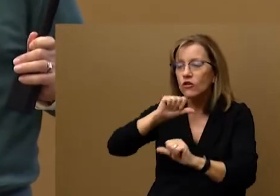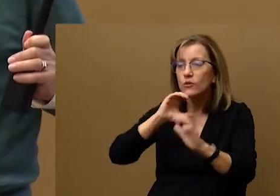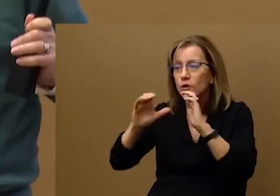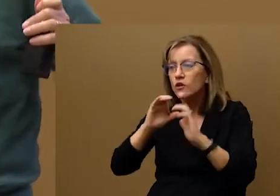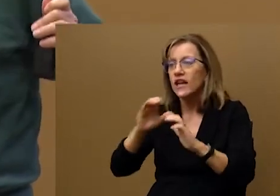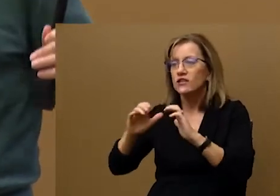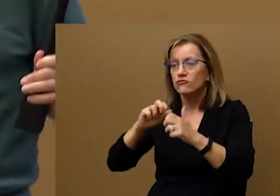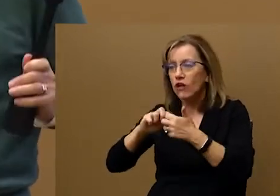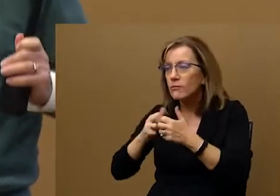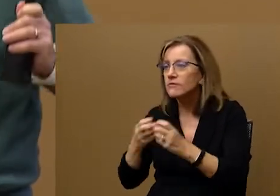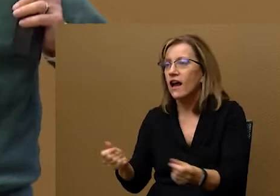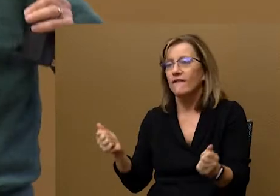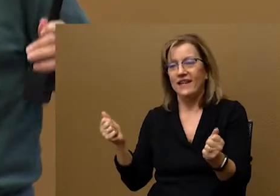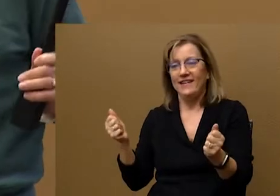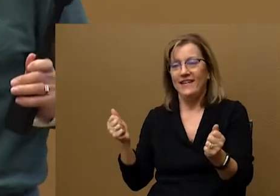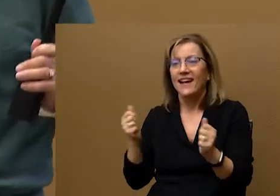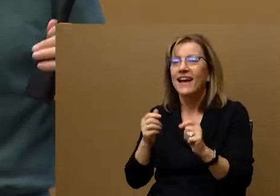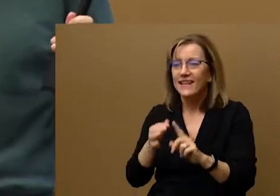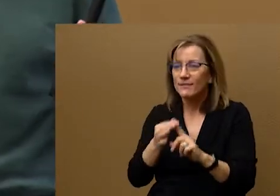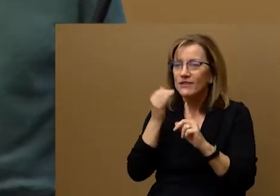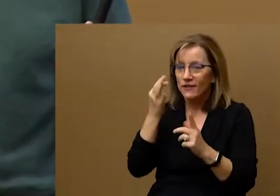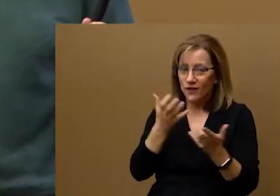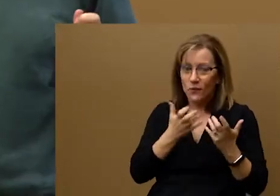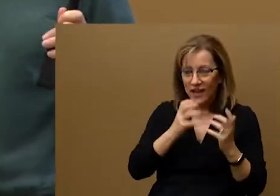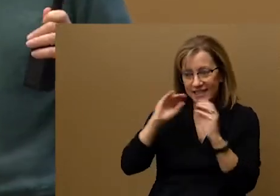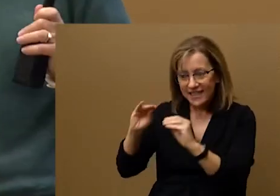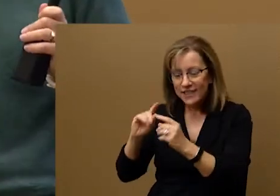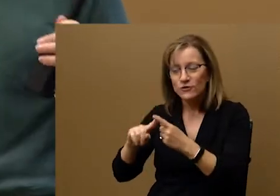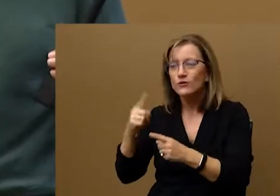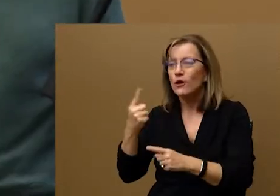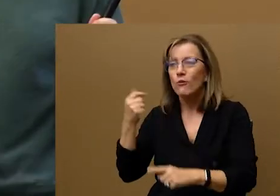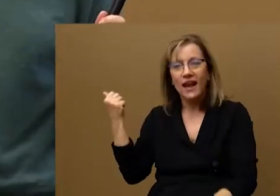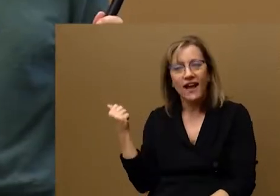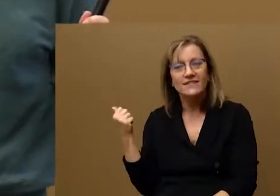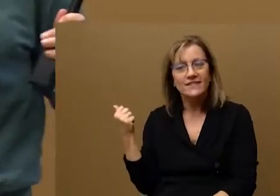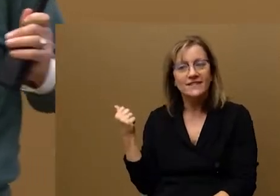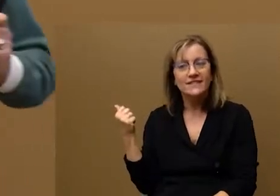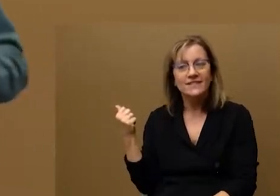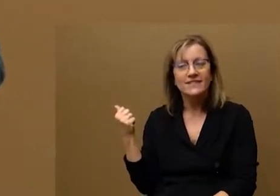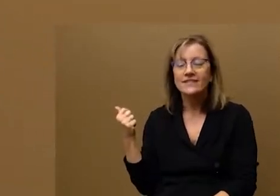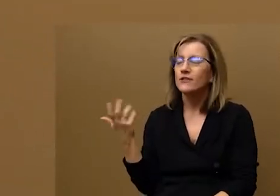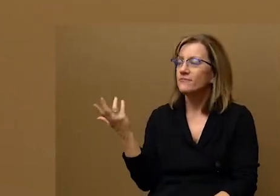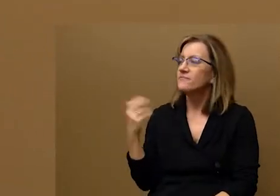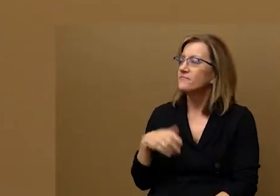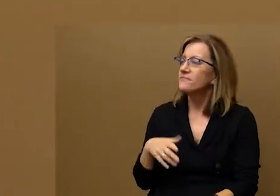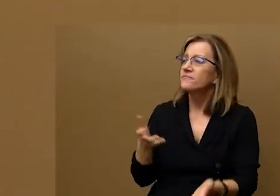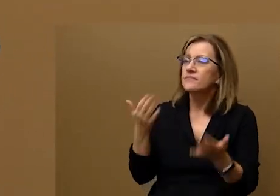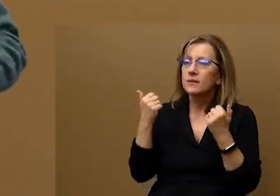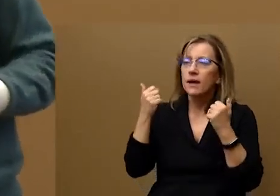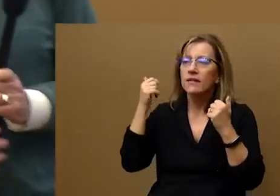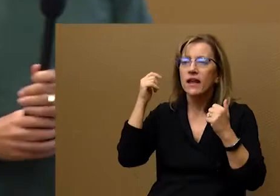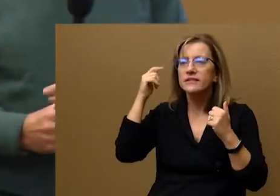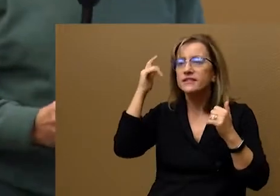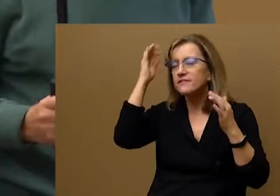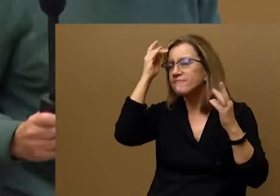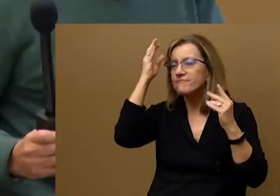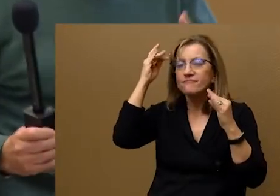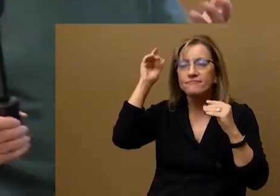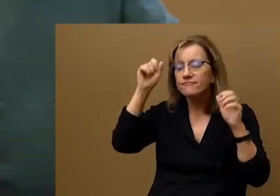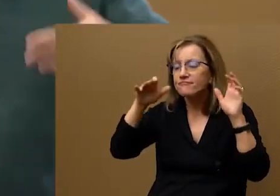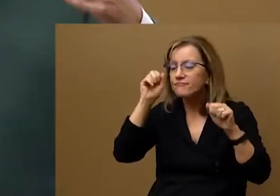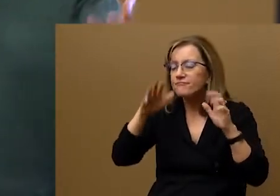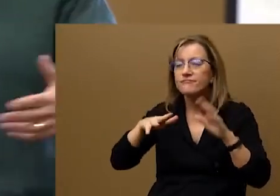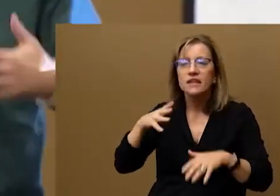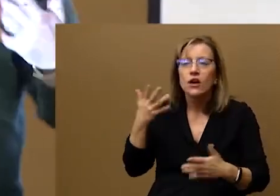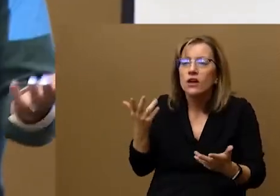and social skills and communication skills and problem-solving skills, especially if they want to teach it to somebody else. So let's just talk,